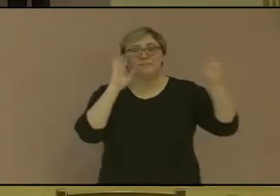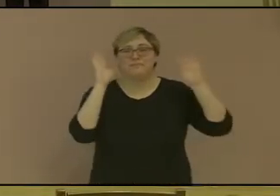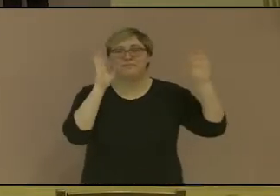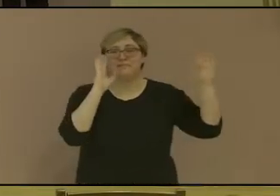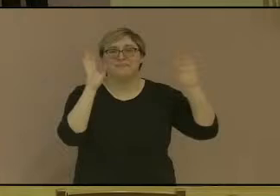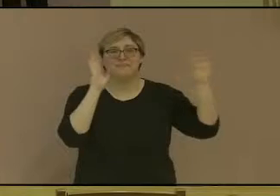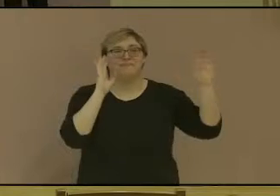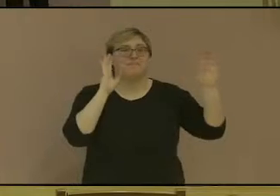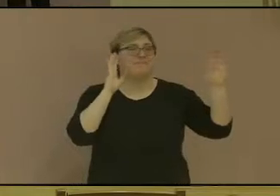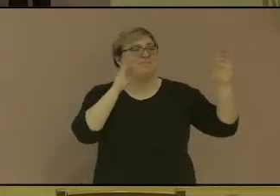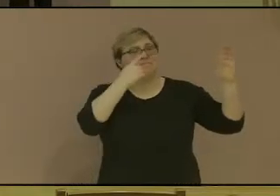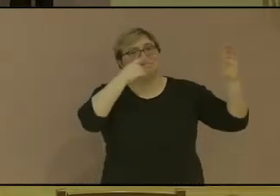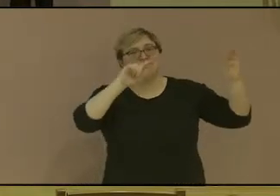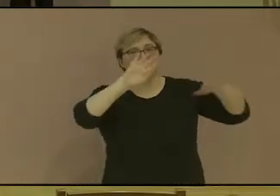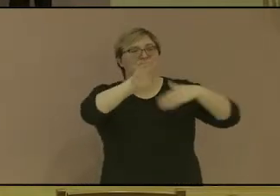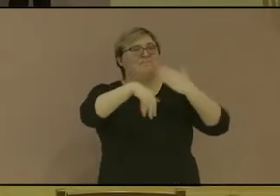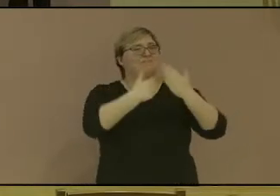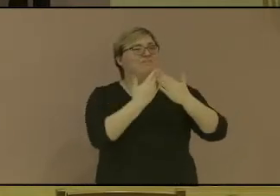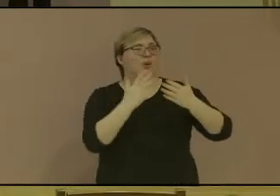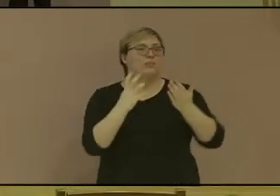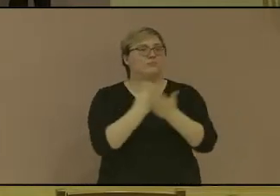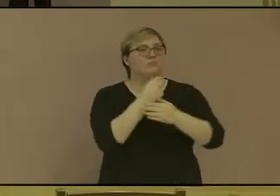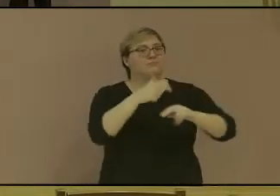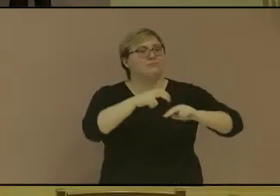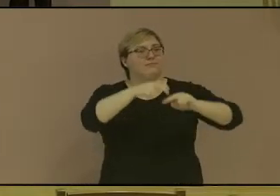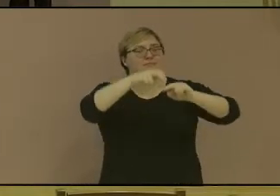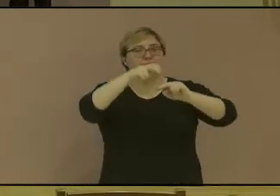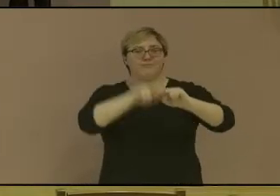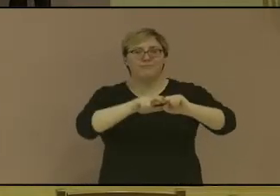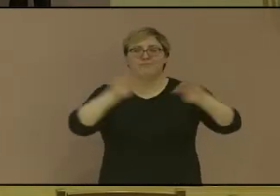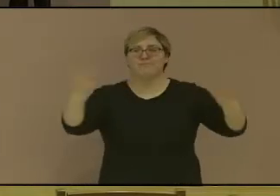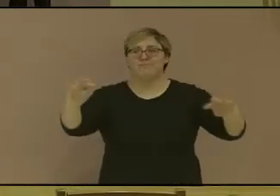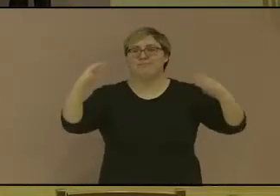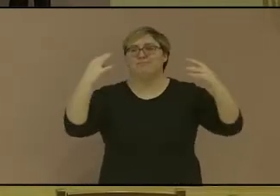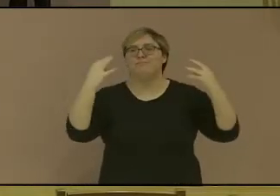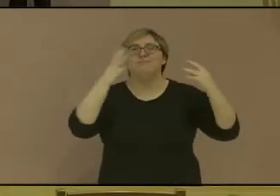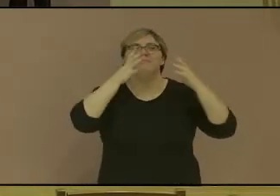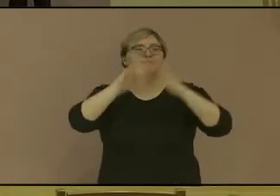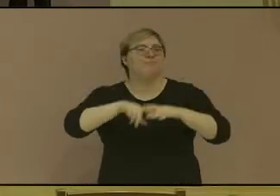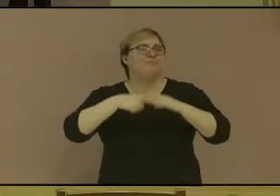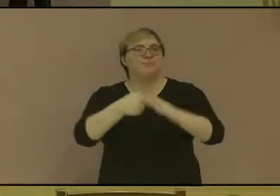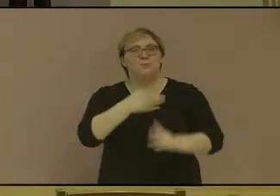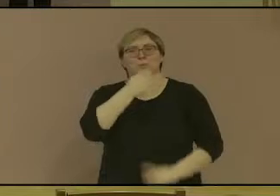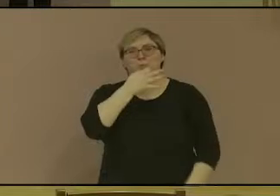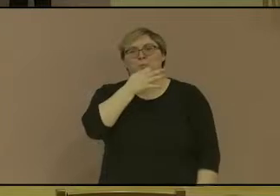invite everyone to please take your seats. We will begin shortly.